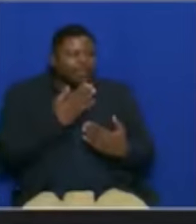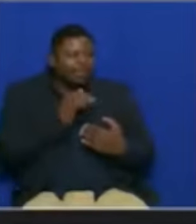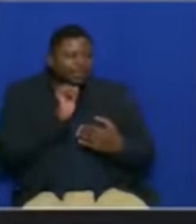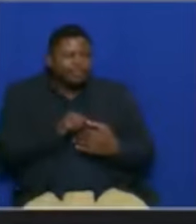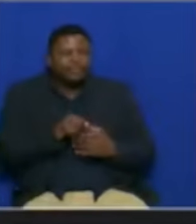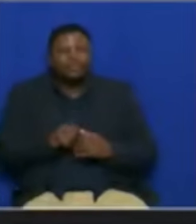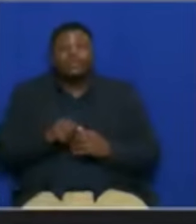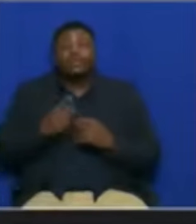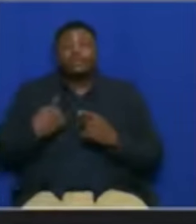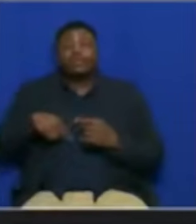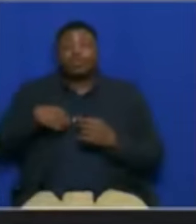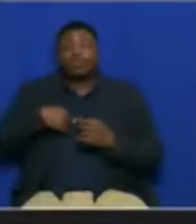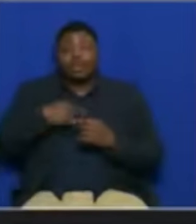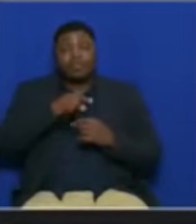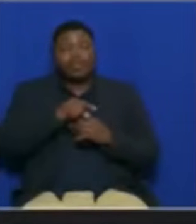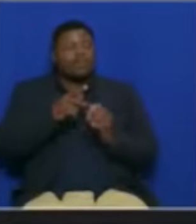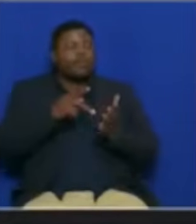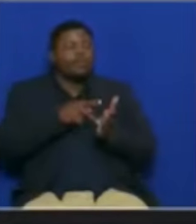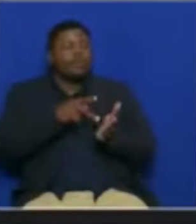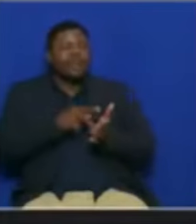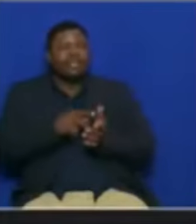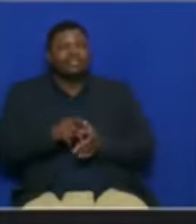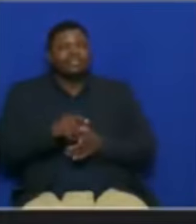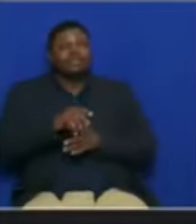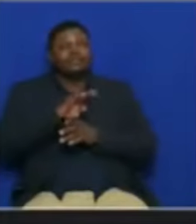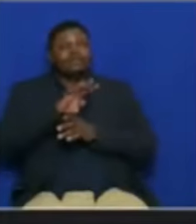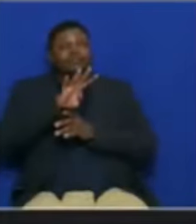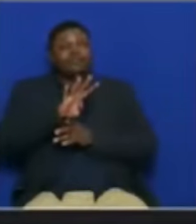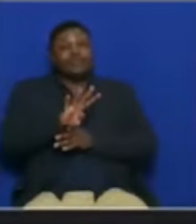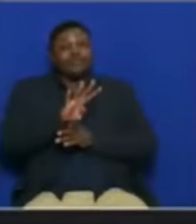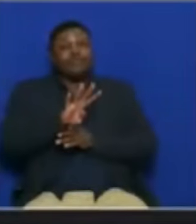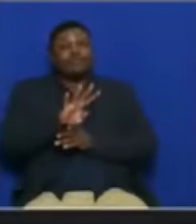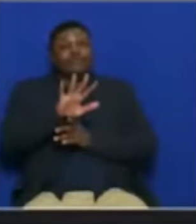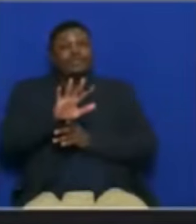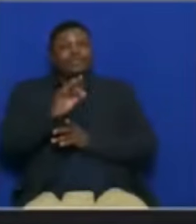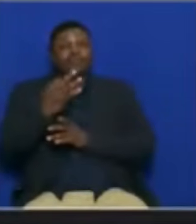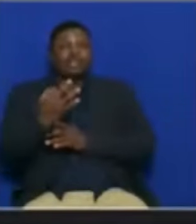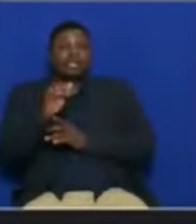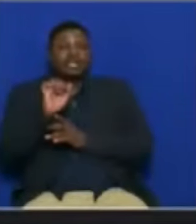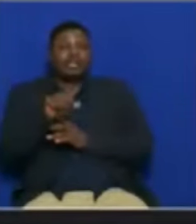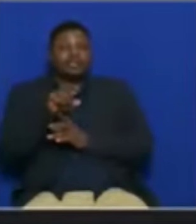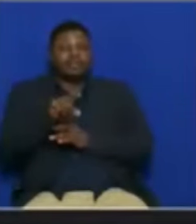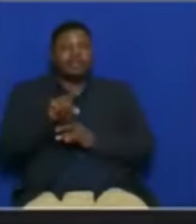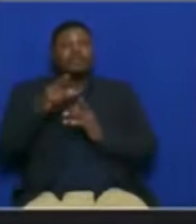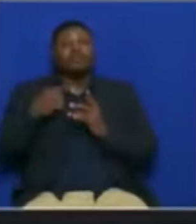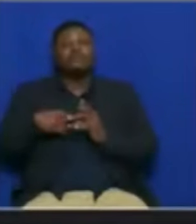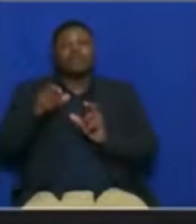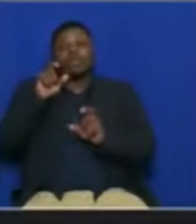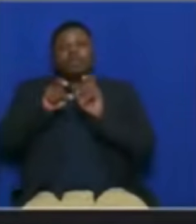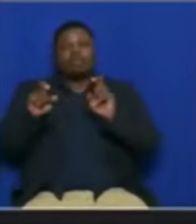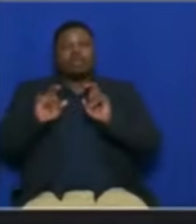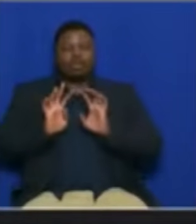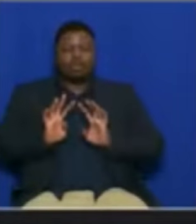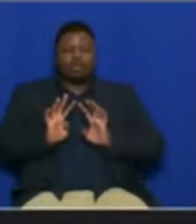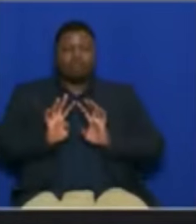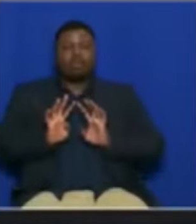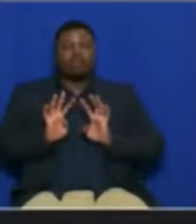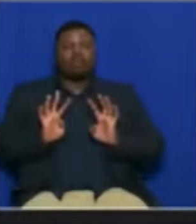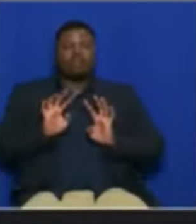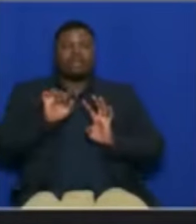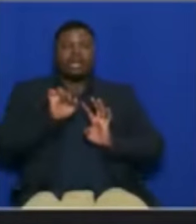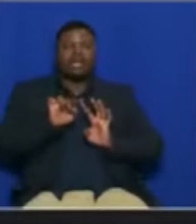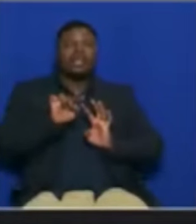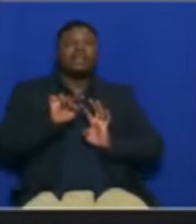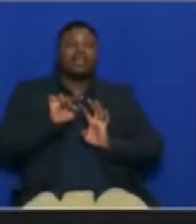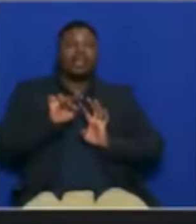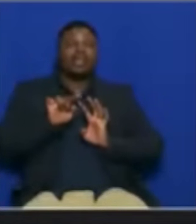453. These are now the panels during the 2023 recruitment process or cycle.